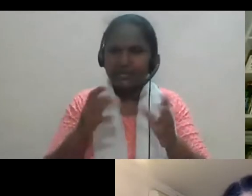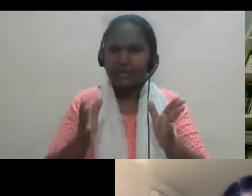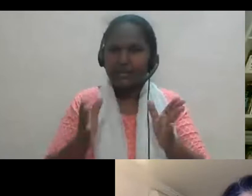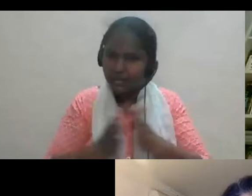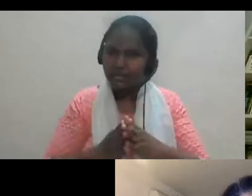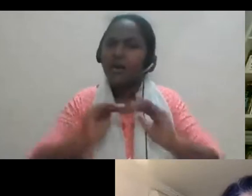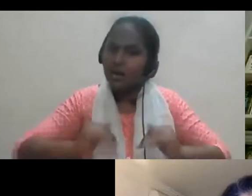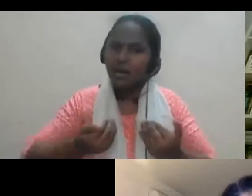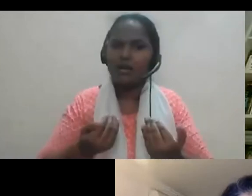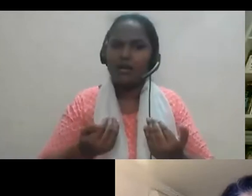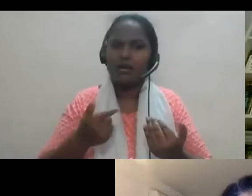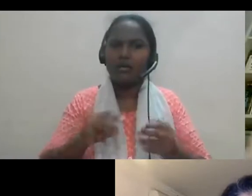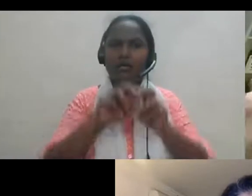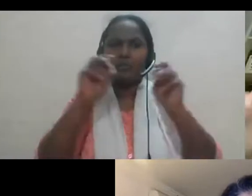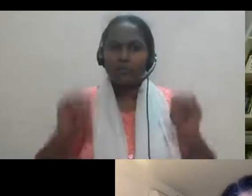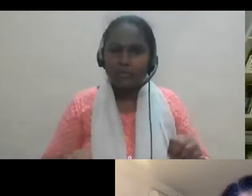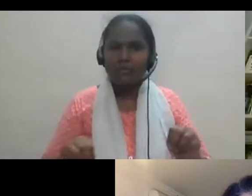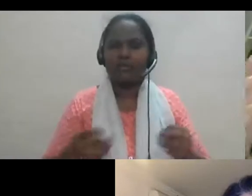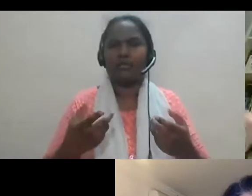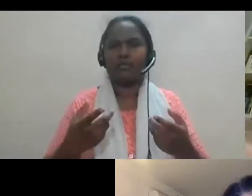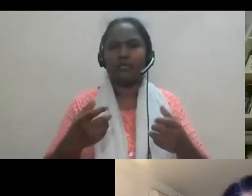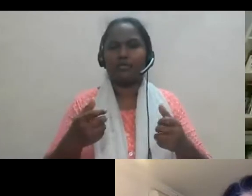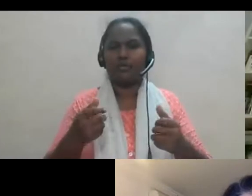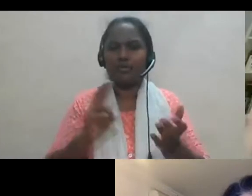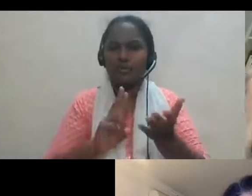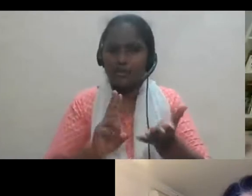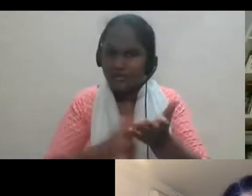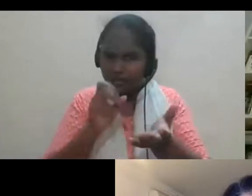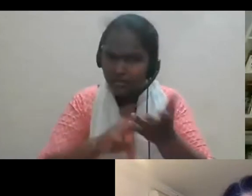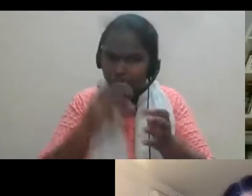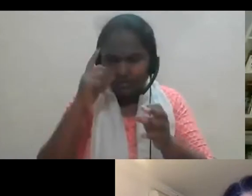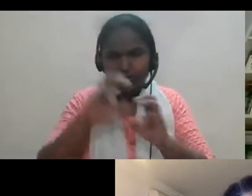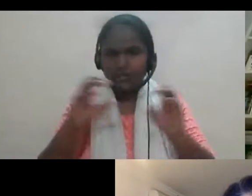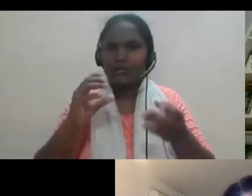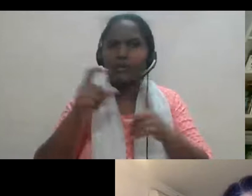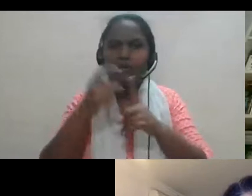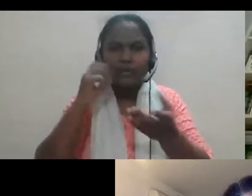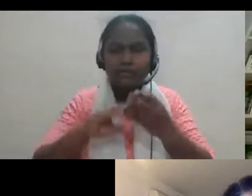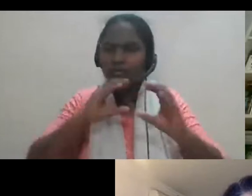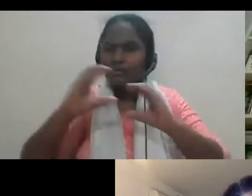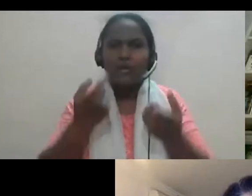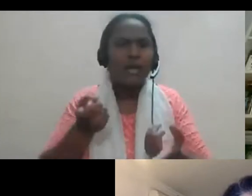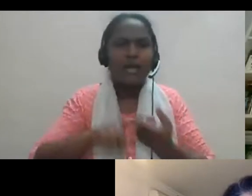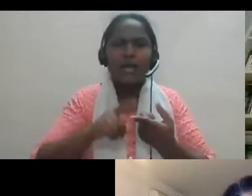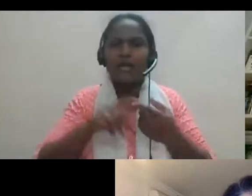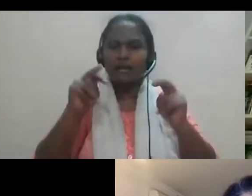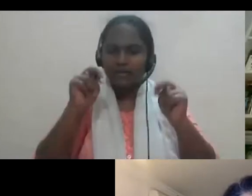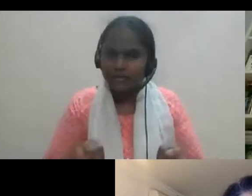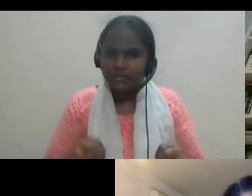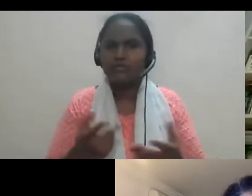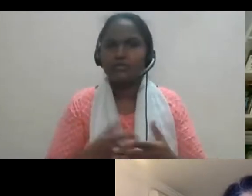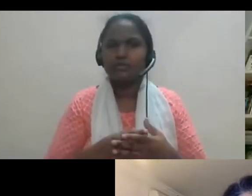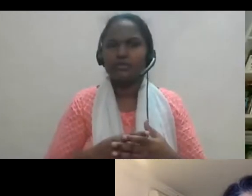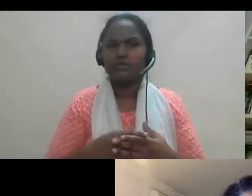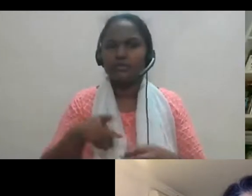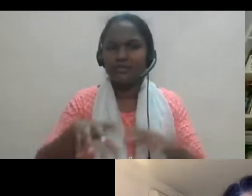and how as a museum you enable, you know, this conversation to happen, which is so necessary,